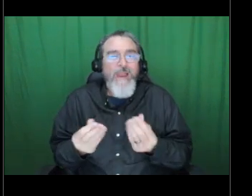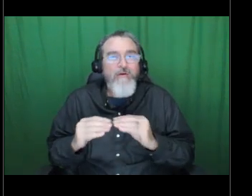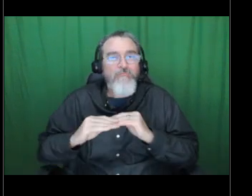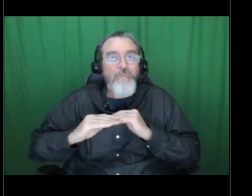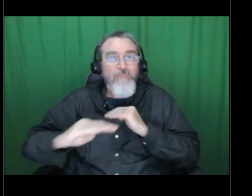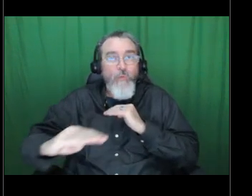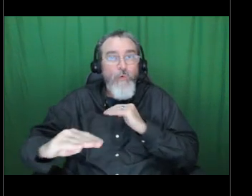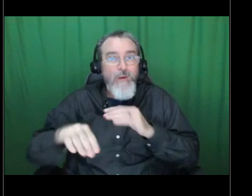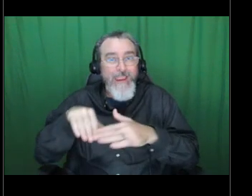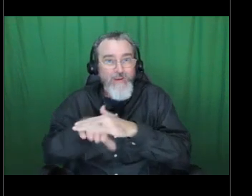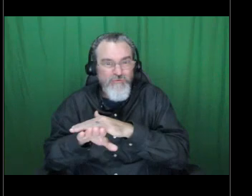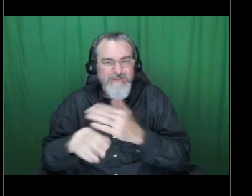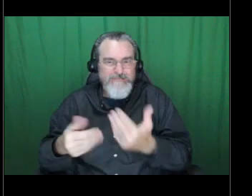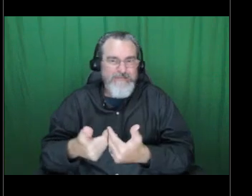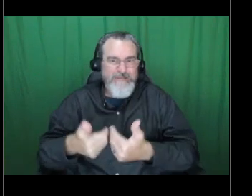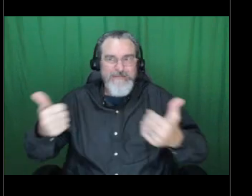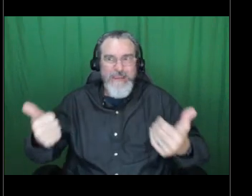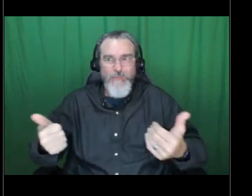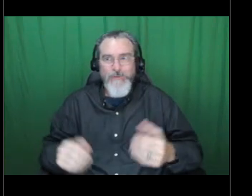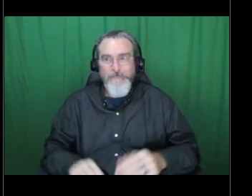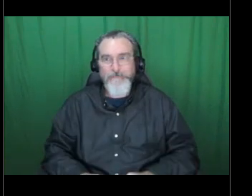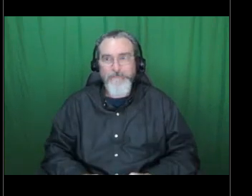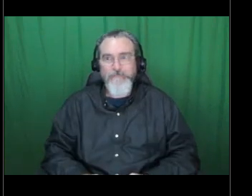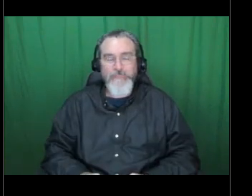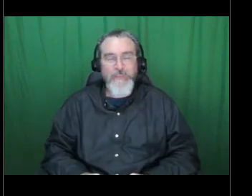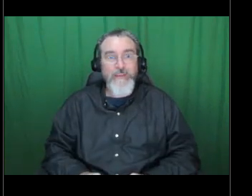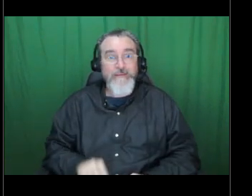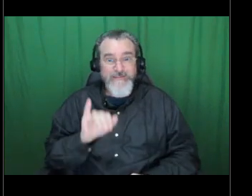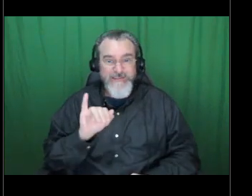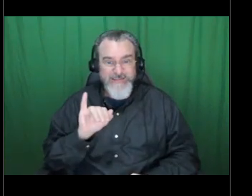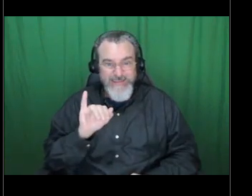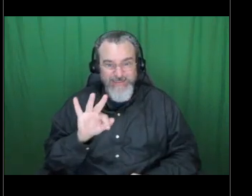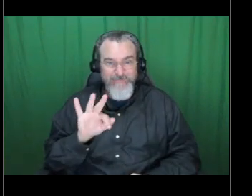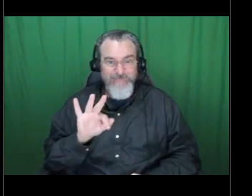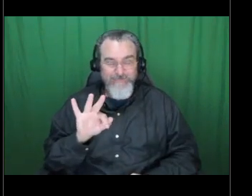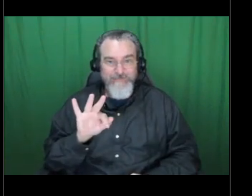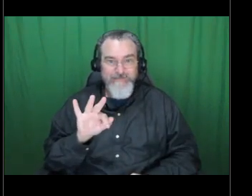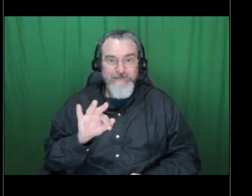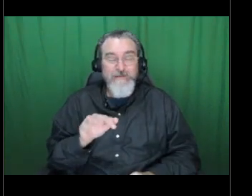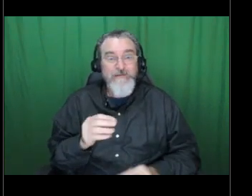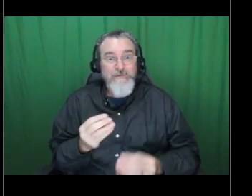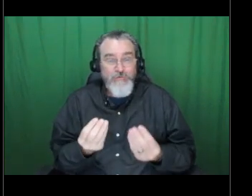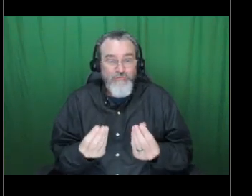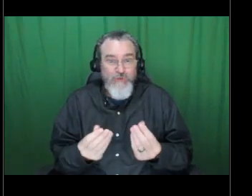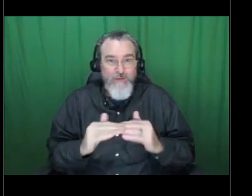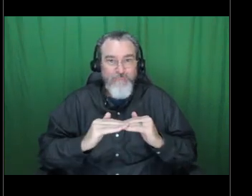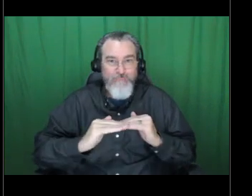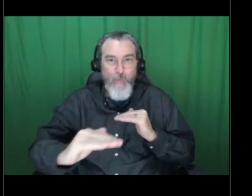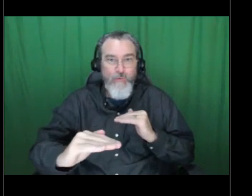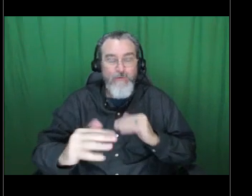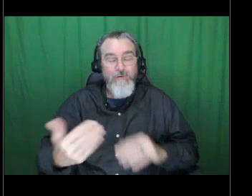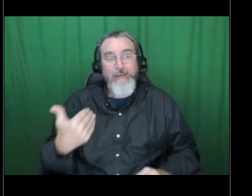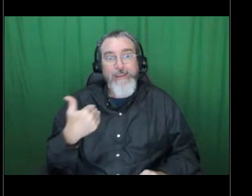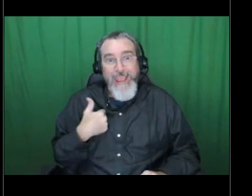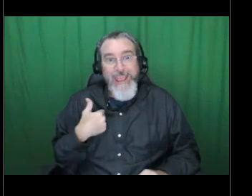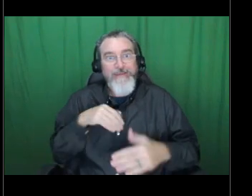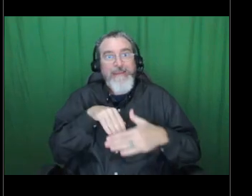Where a building has ground floor units, each with its own exterior entrance,